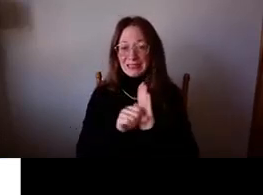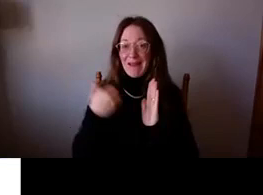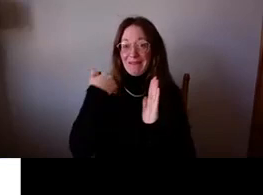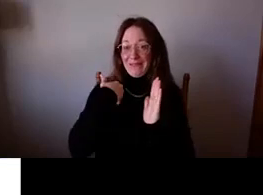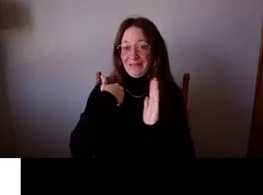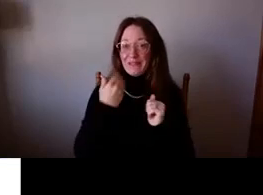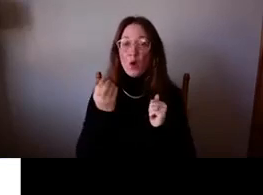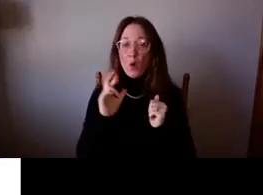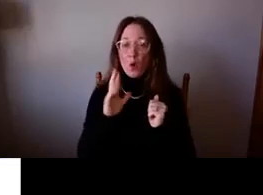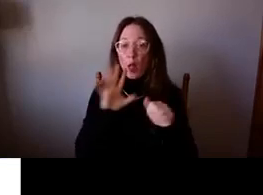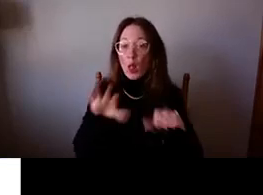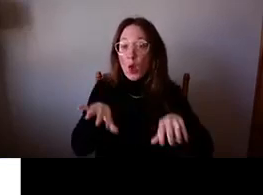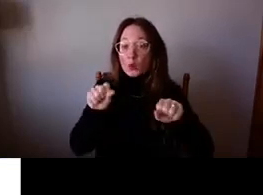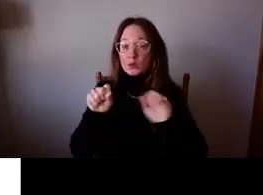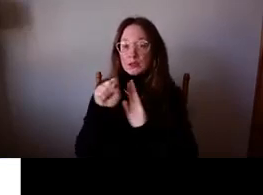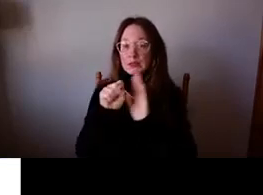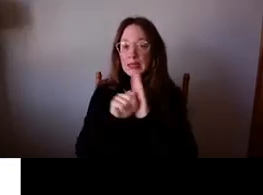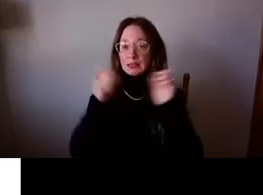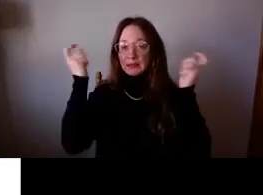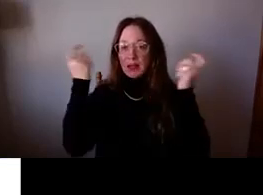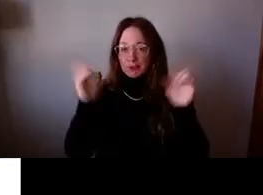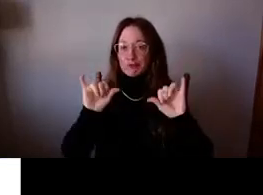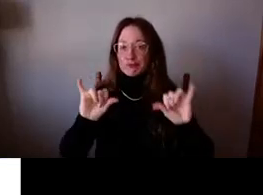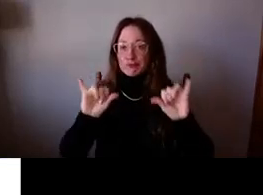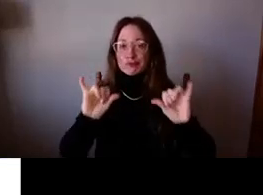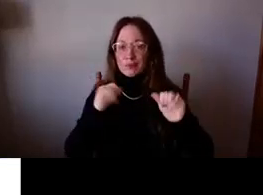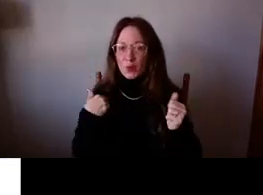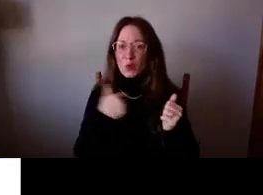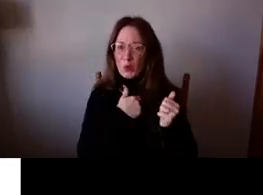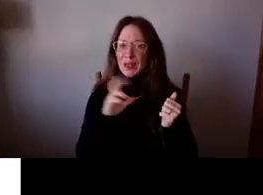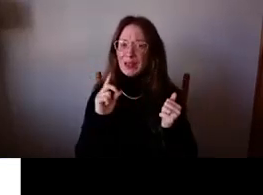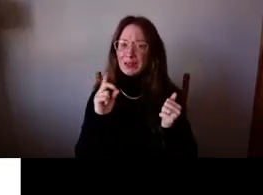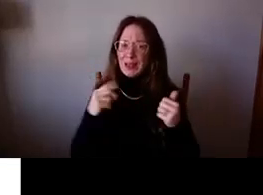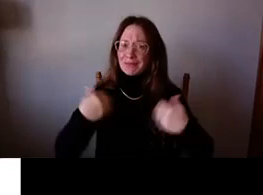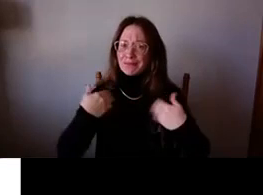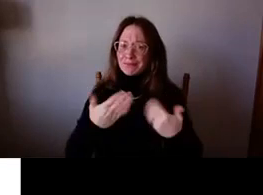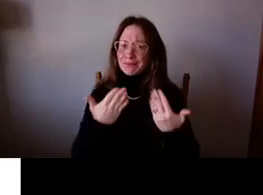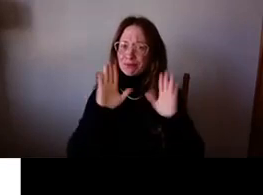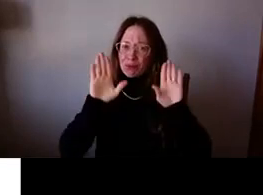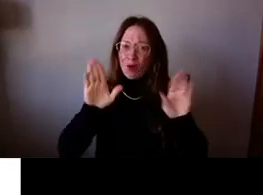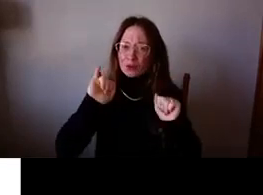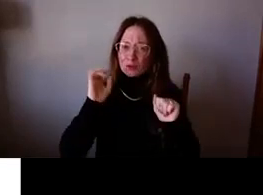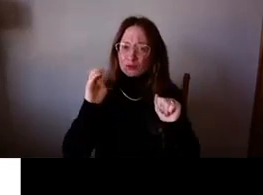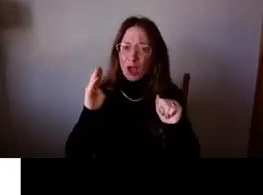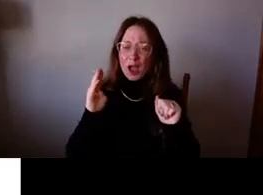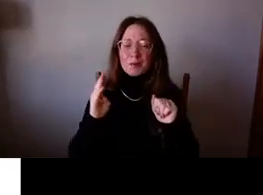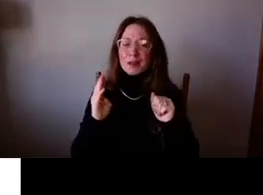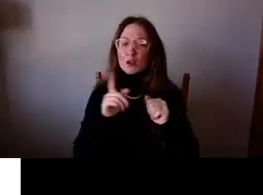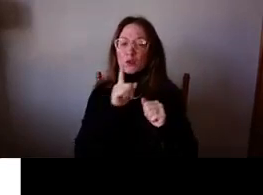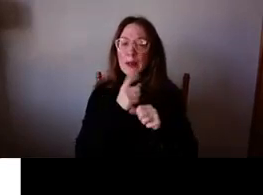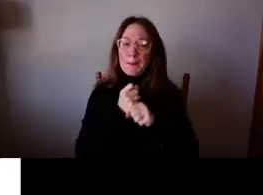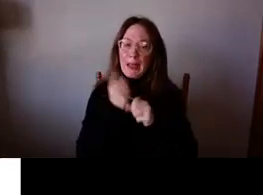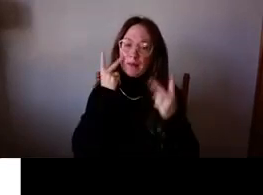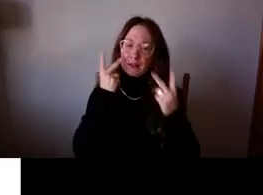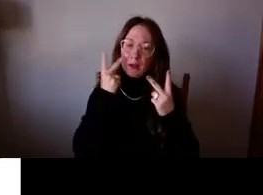hosting state celebrations. So I believe we've really done a great job in creating visibility of the VR program, but